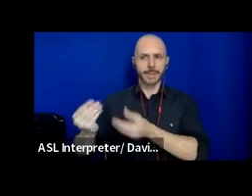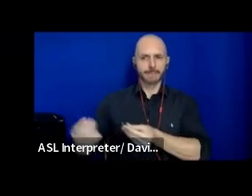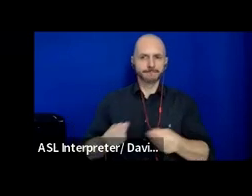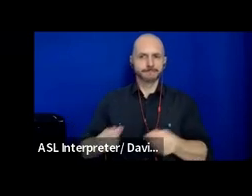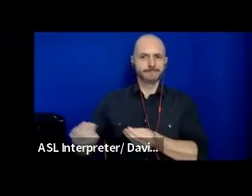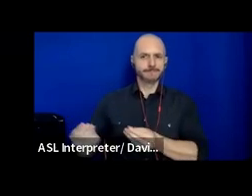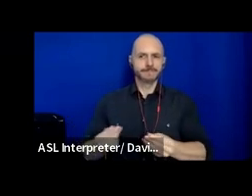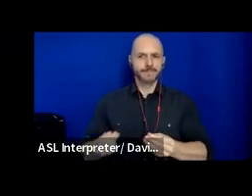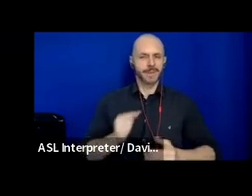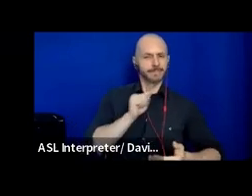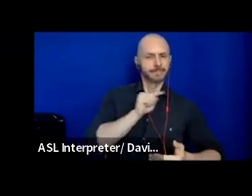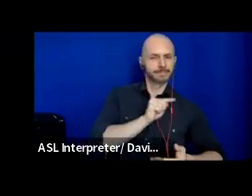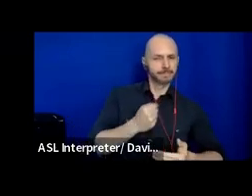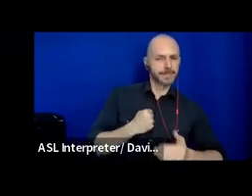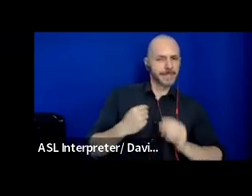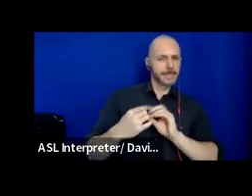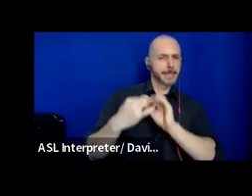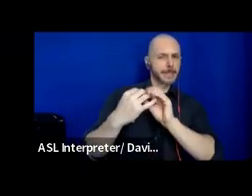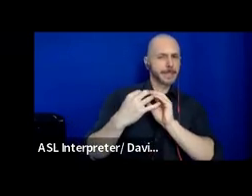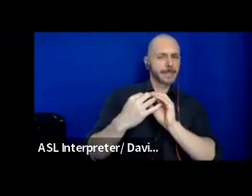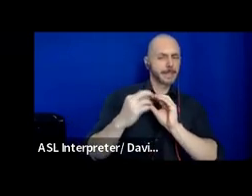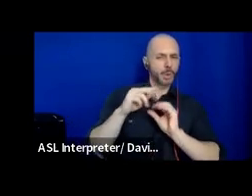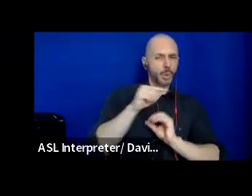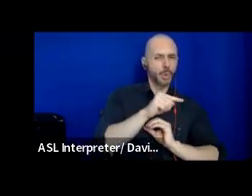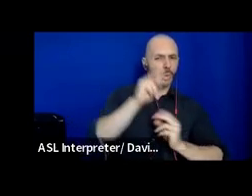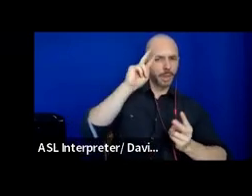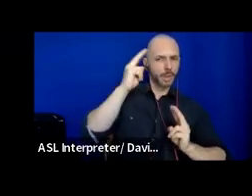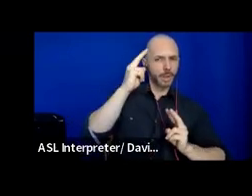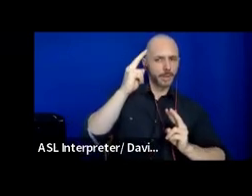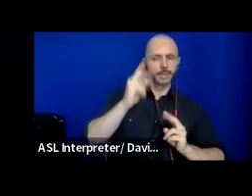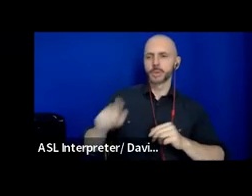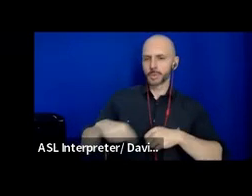we understand that these are multiple things that need to support each other over time.